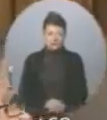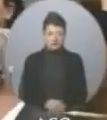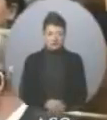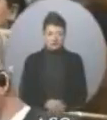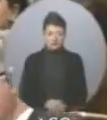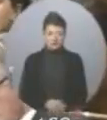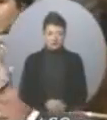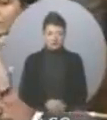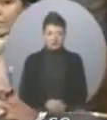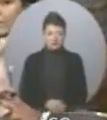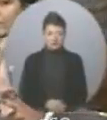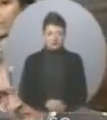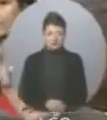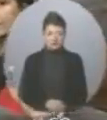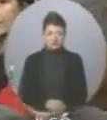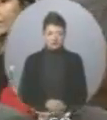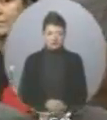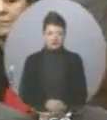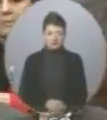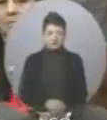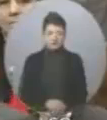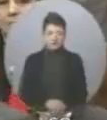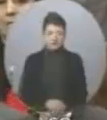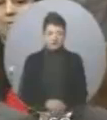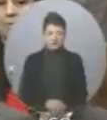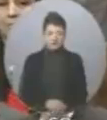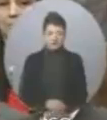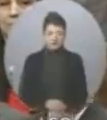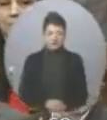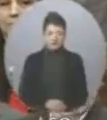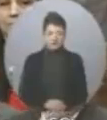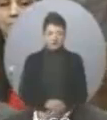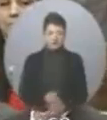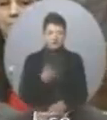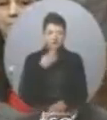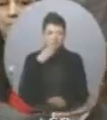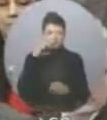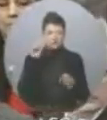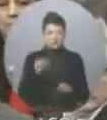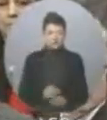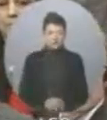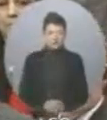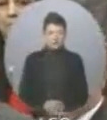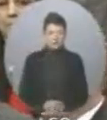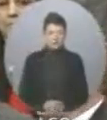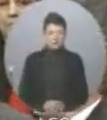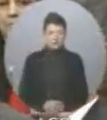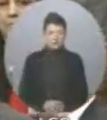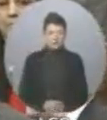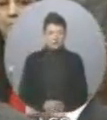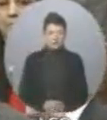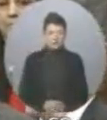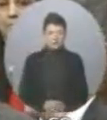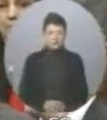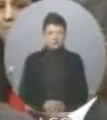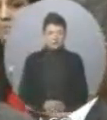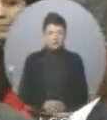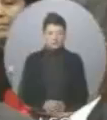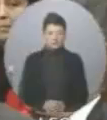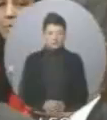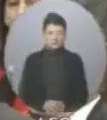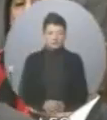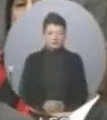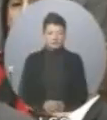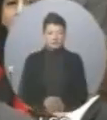The Honourable Minister of Health. Thank you, Mr. Speaker. Mr. Speaker, we do participate in a number of conferences internationally. And as